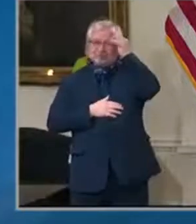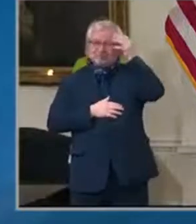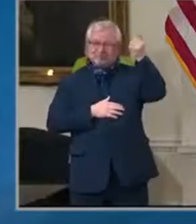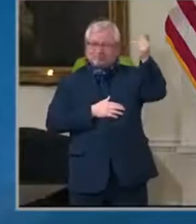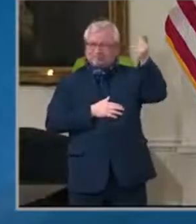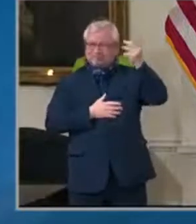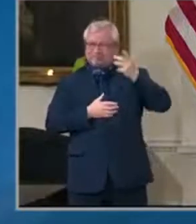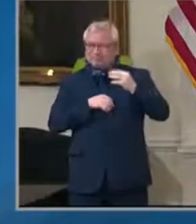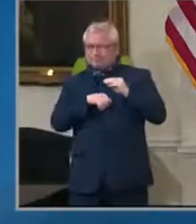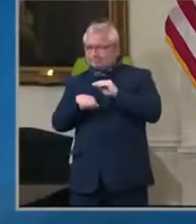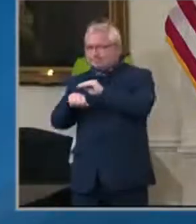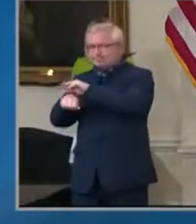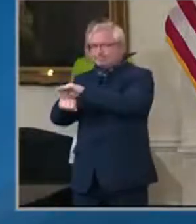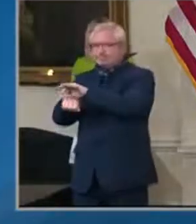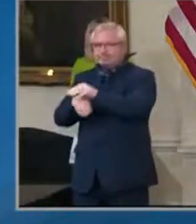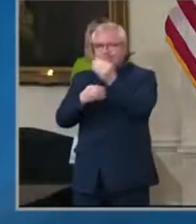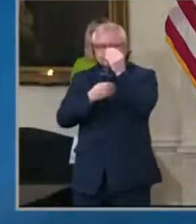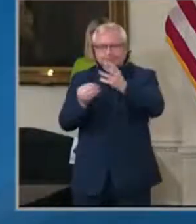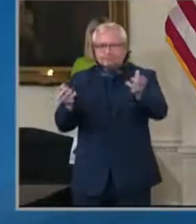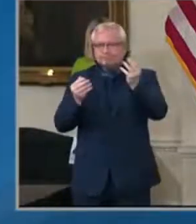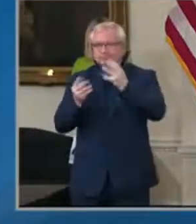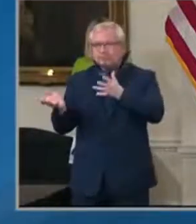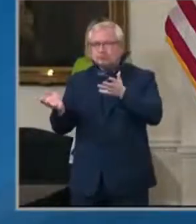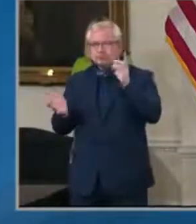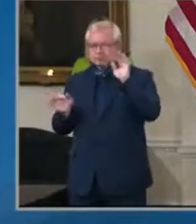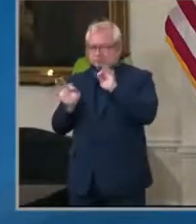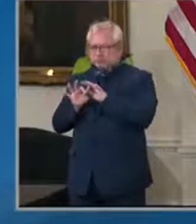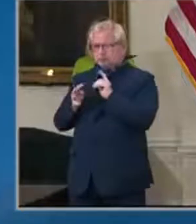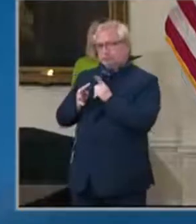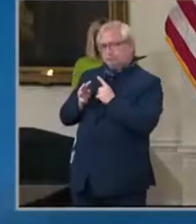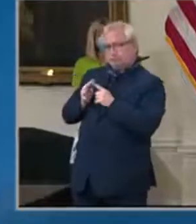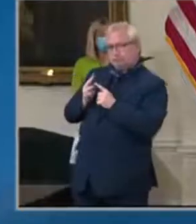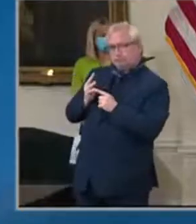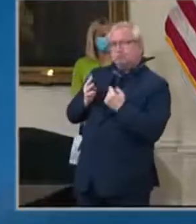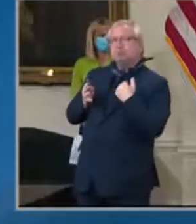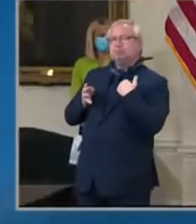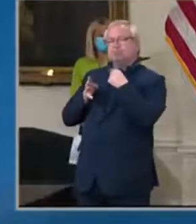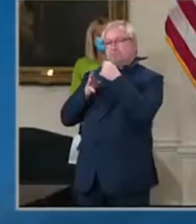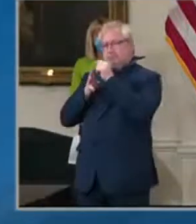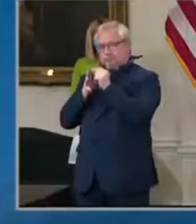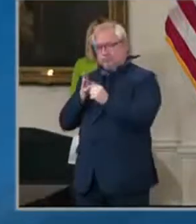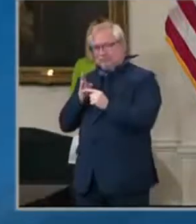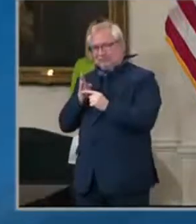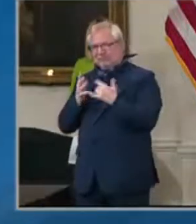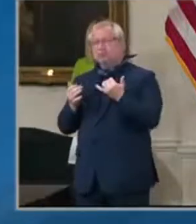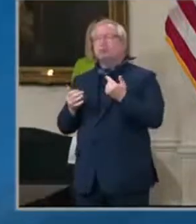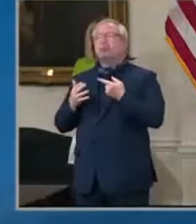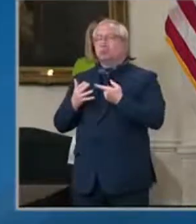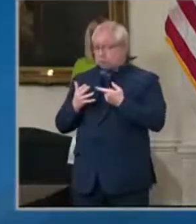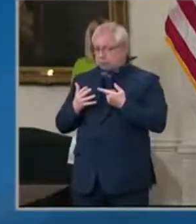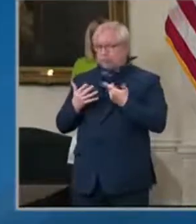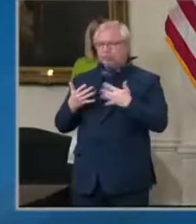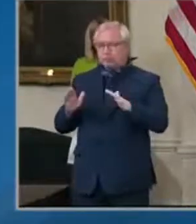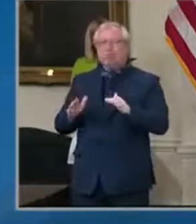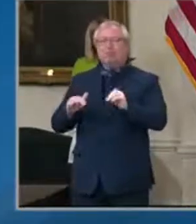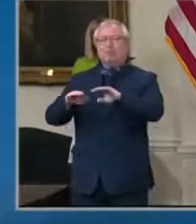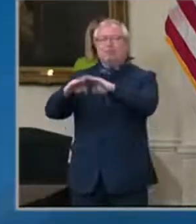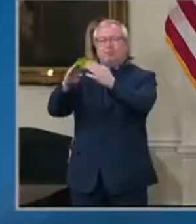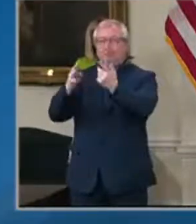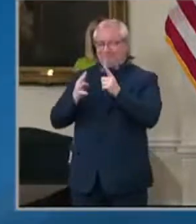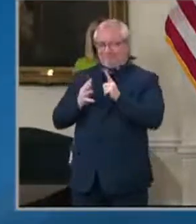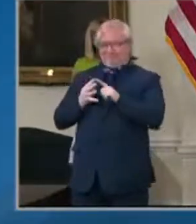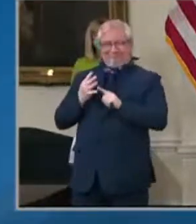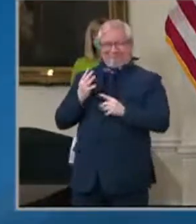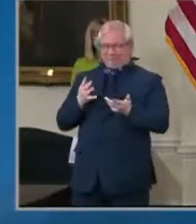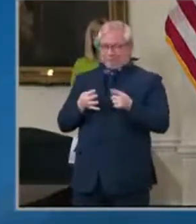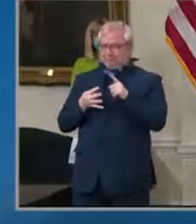gating metrics before considering lifting restrictions. That includes a 14-day